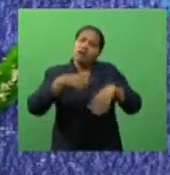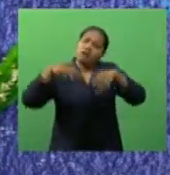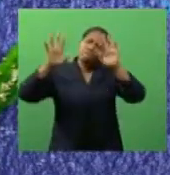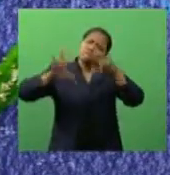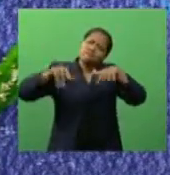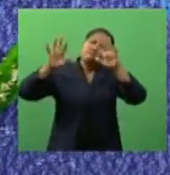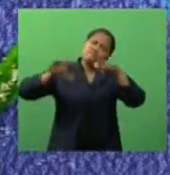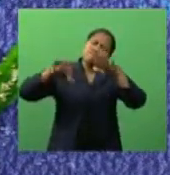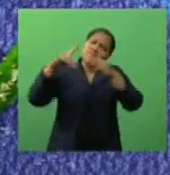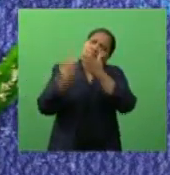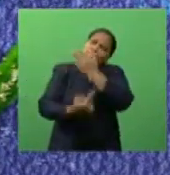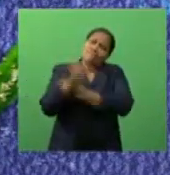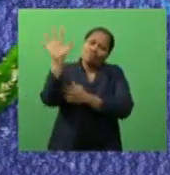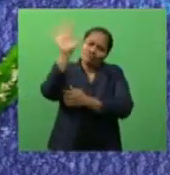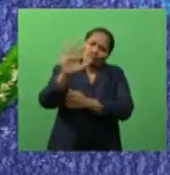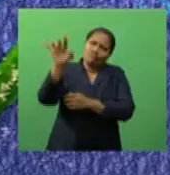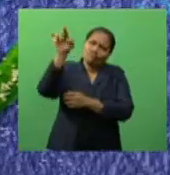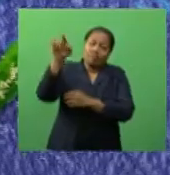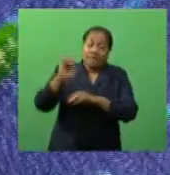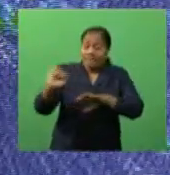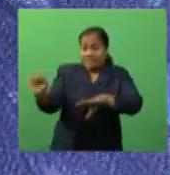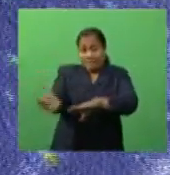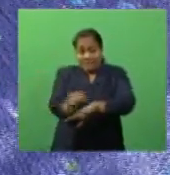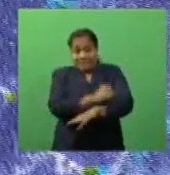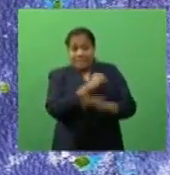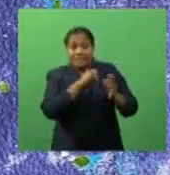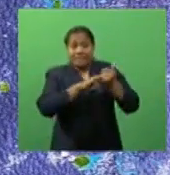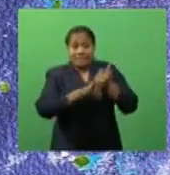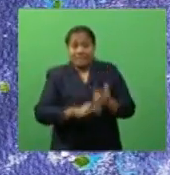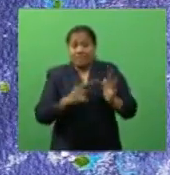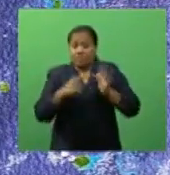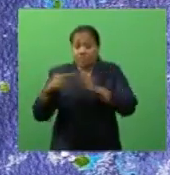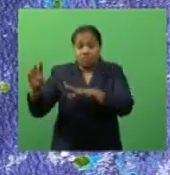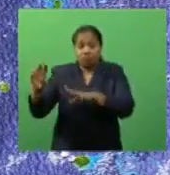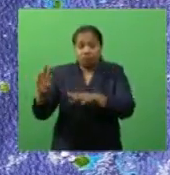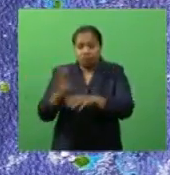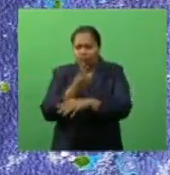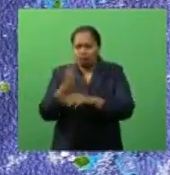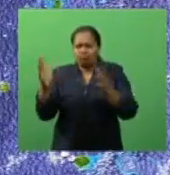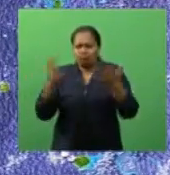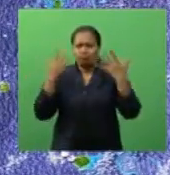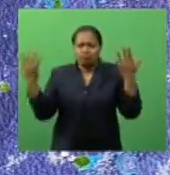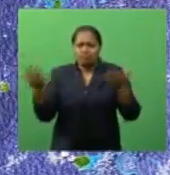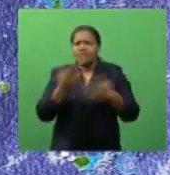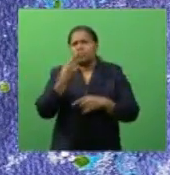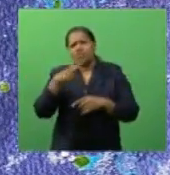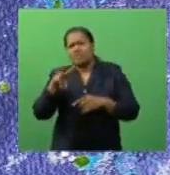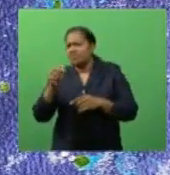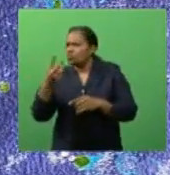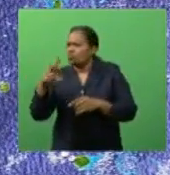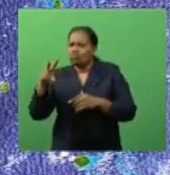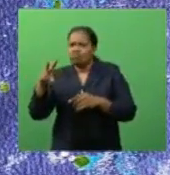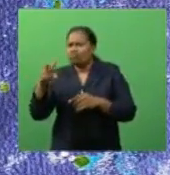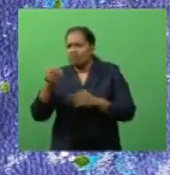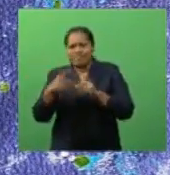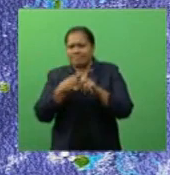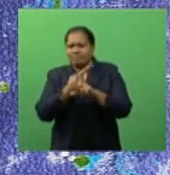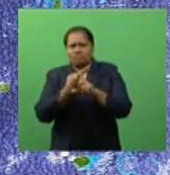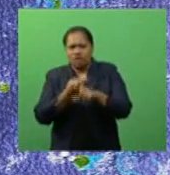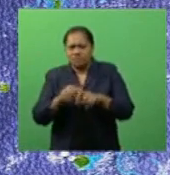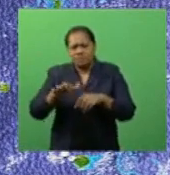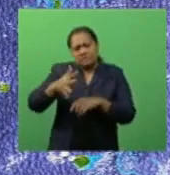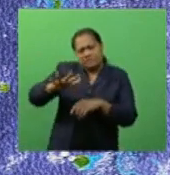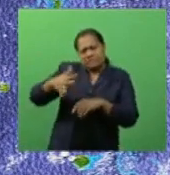centres. At sea, southeast winds 15 to 20 knots, gusting to 25 knots, moderate to rough